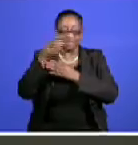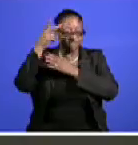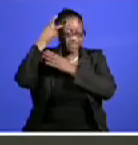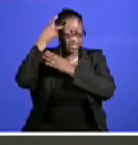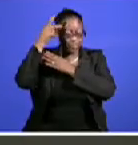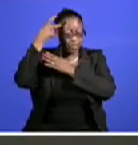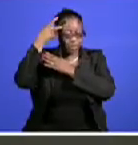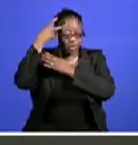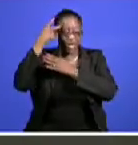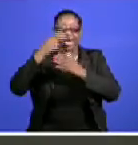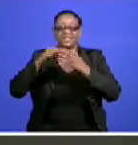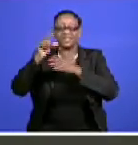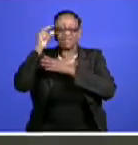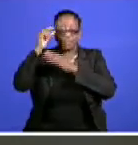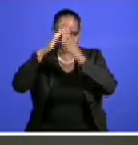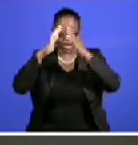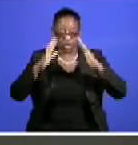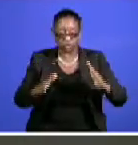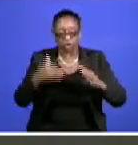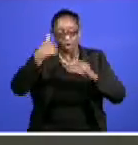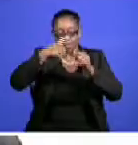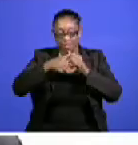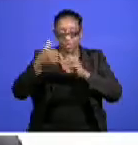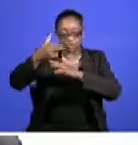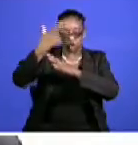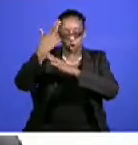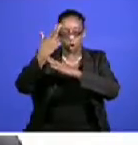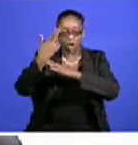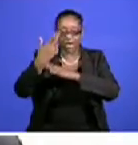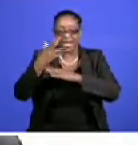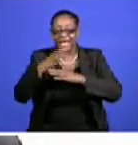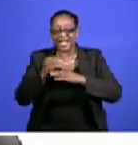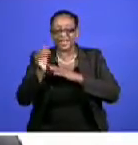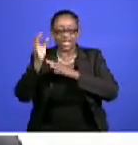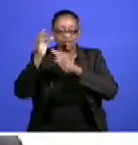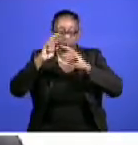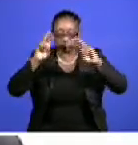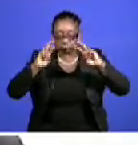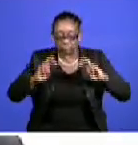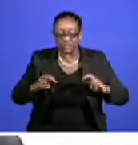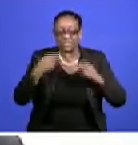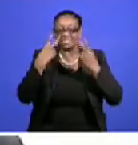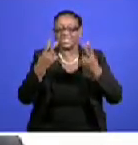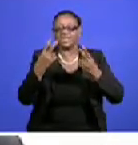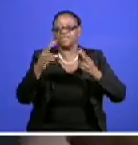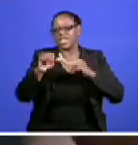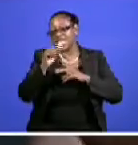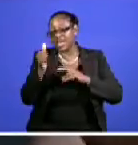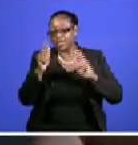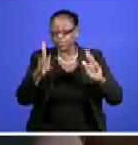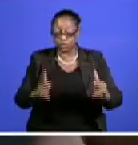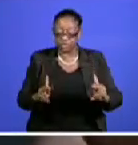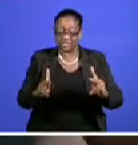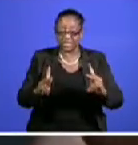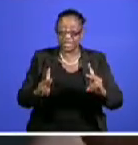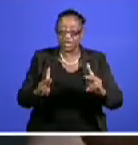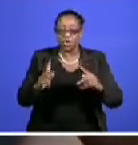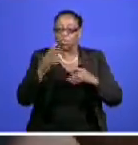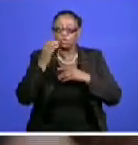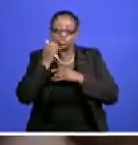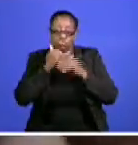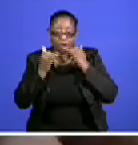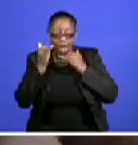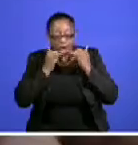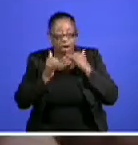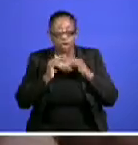Philip Propal at Government House and determining if there were any security breaches has completed and printed its report. Minister of National Security,